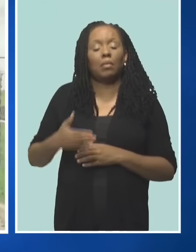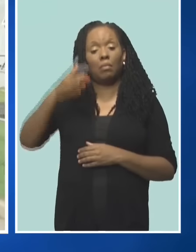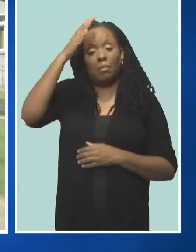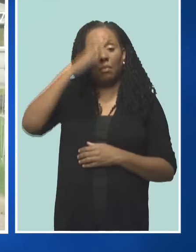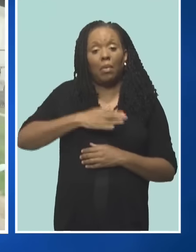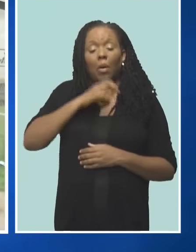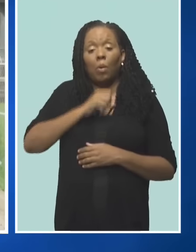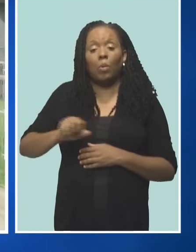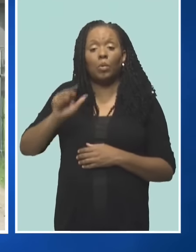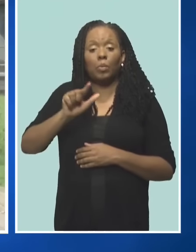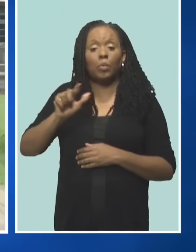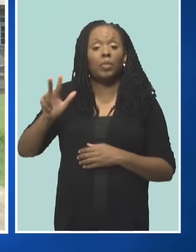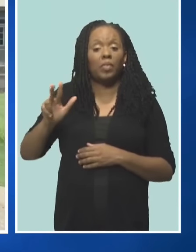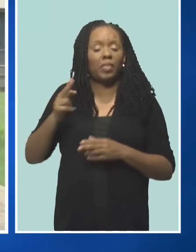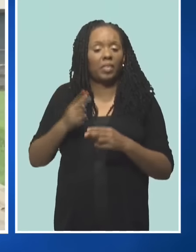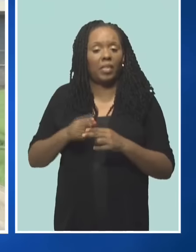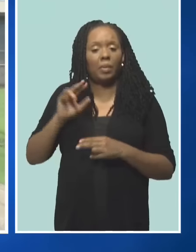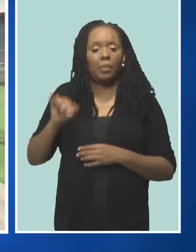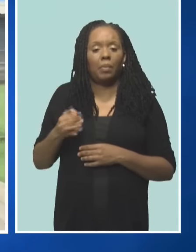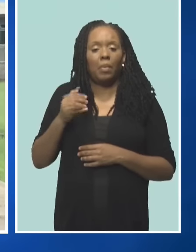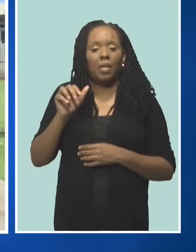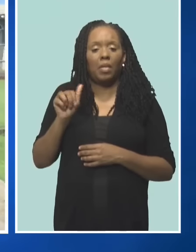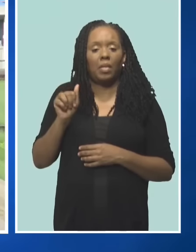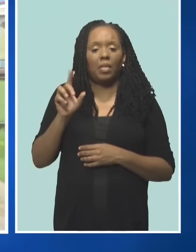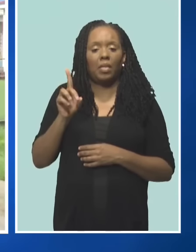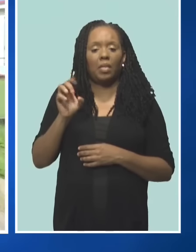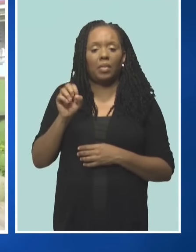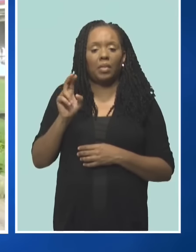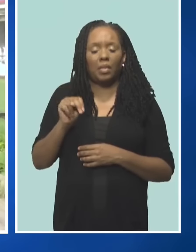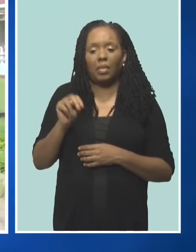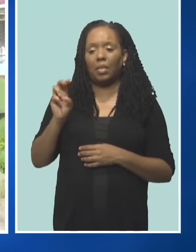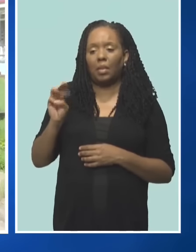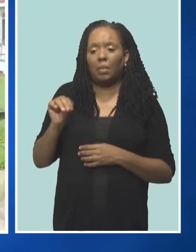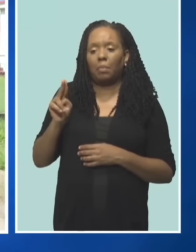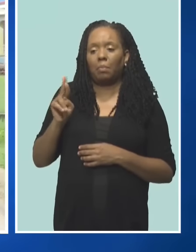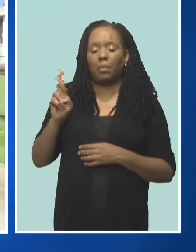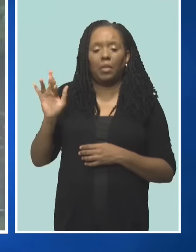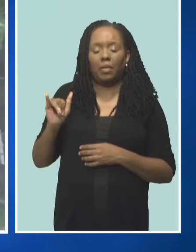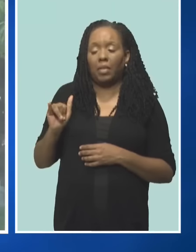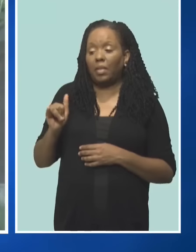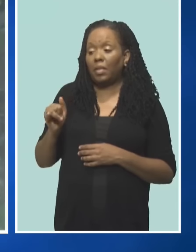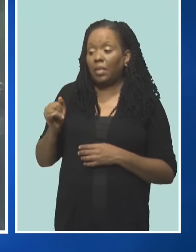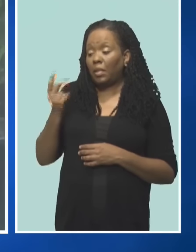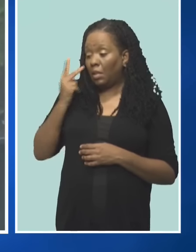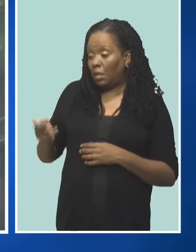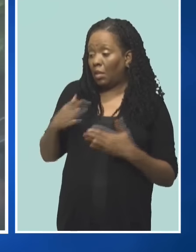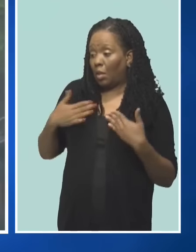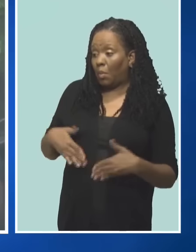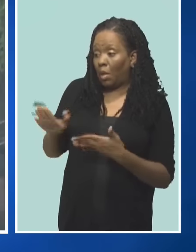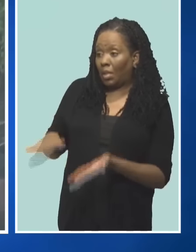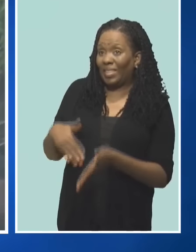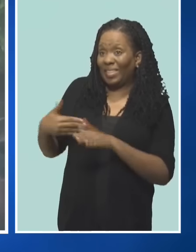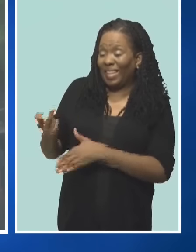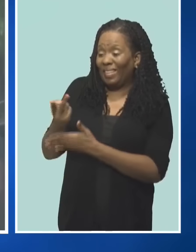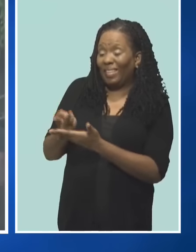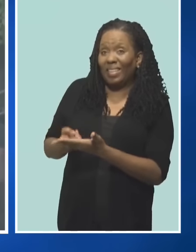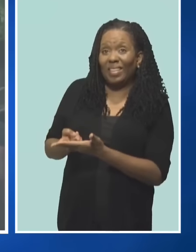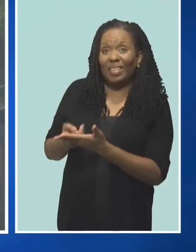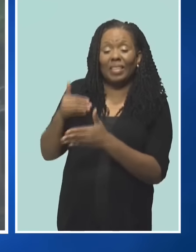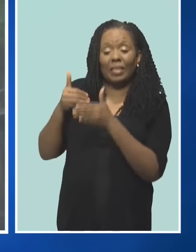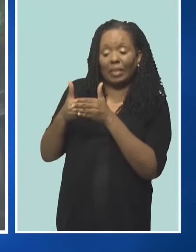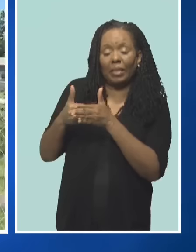of Halls Village, St. James, who was found dead in the vicinity of a bar at Durance Village about 5 minutes after 9 Friday